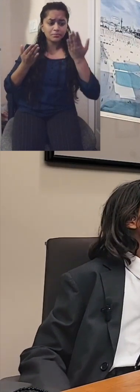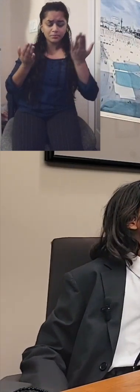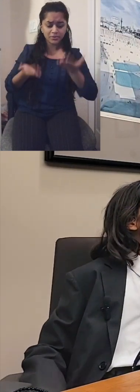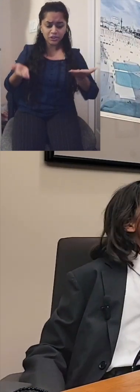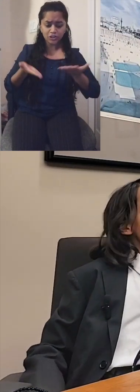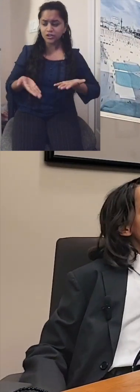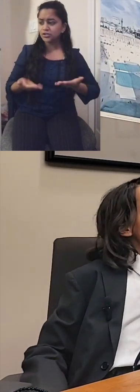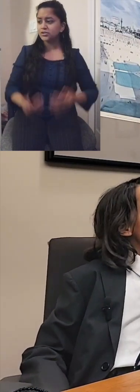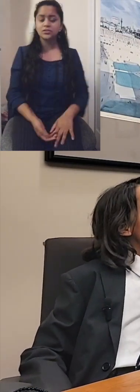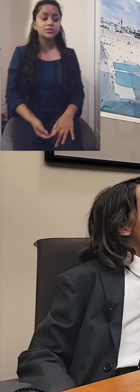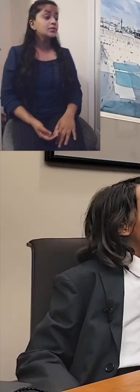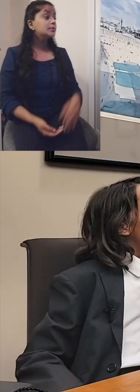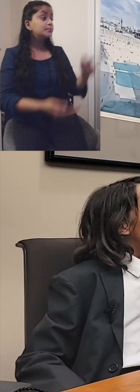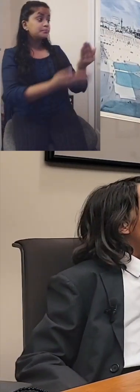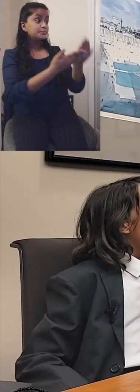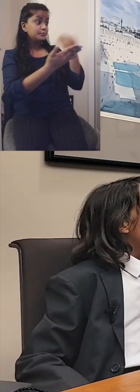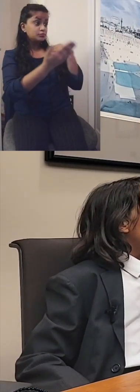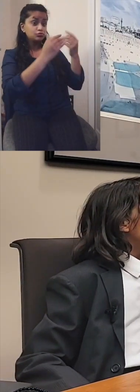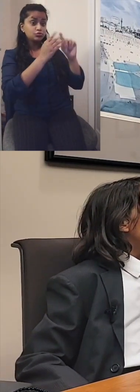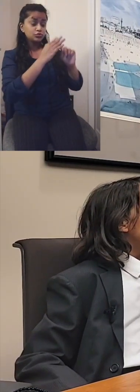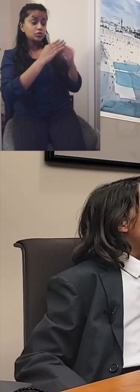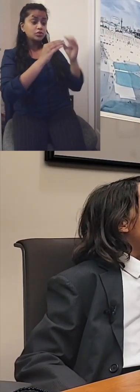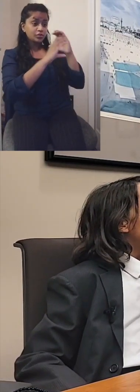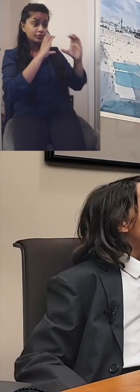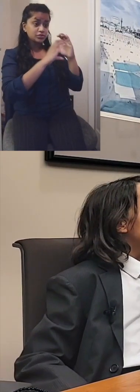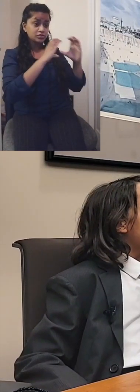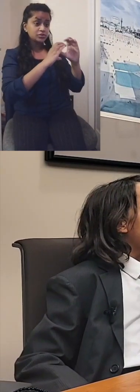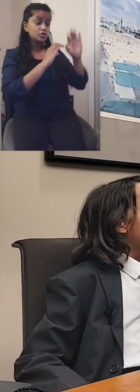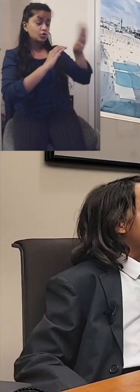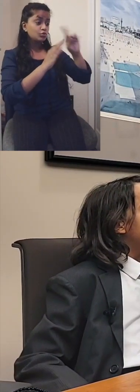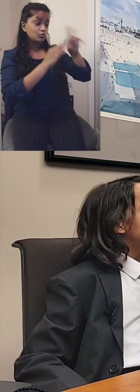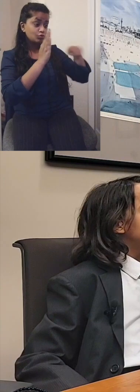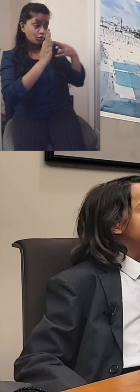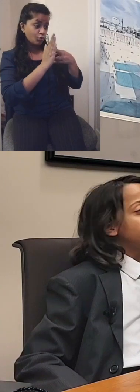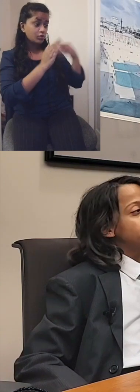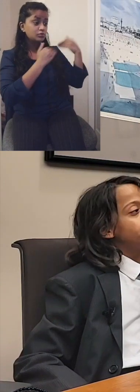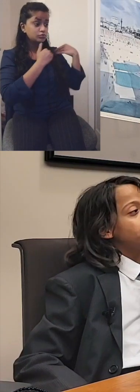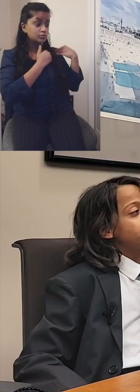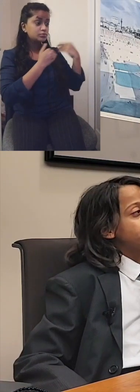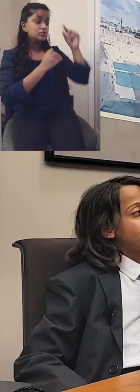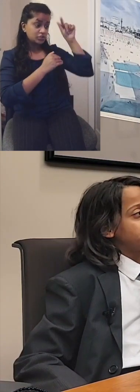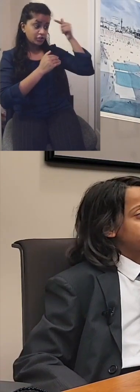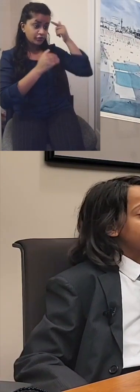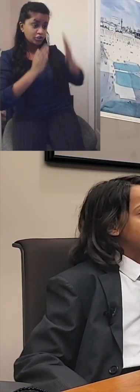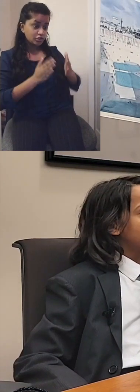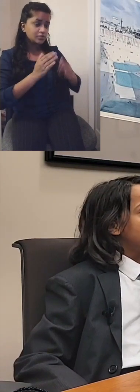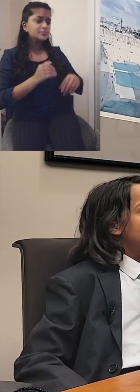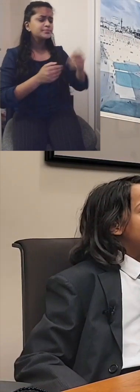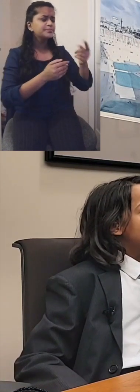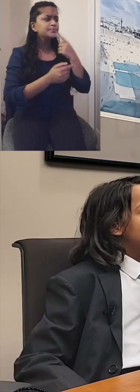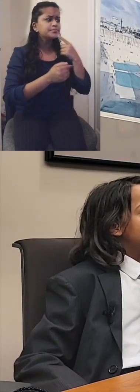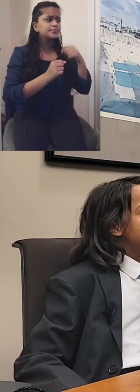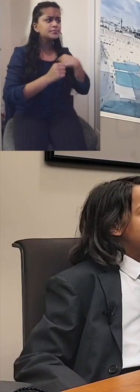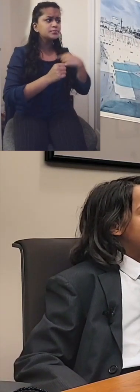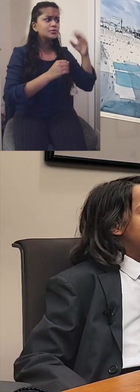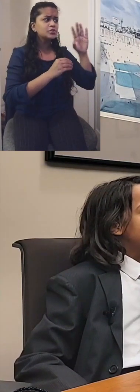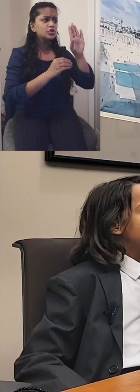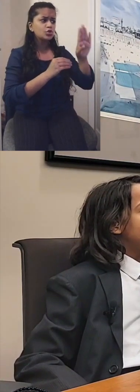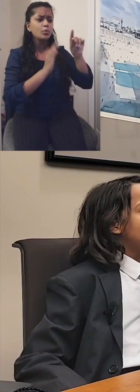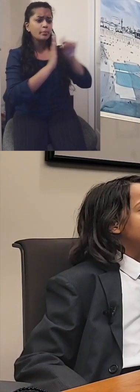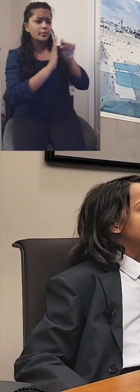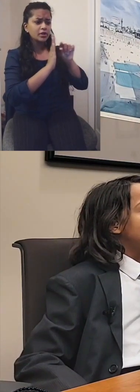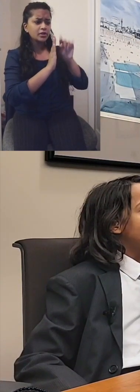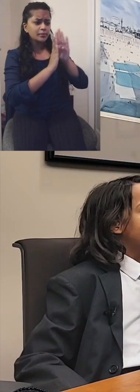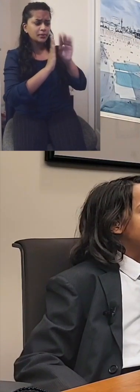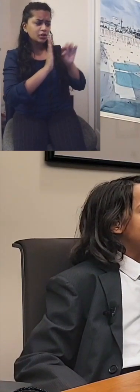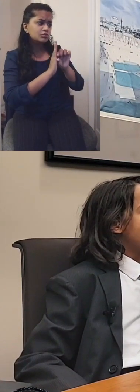here. Before we get into our conversation about your role and your responsibilities as governor, could you please tell me a little bit